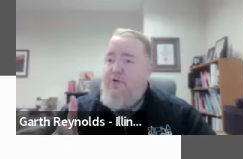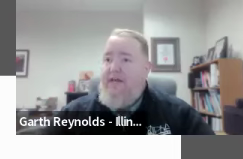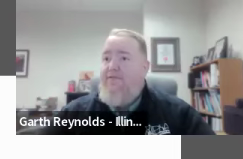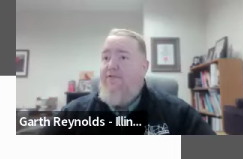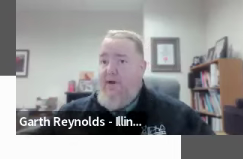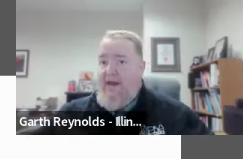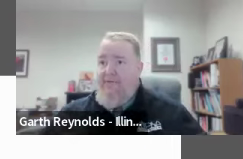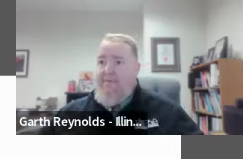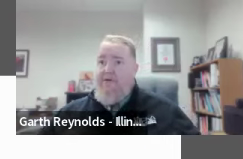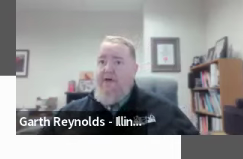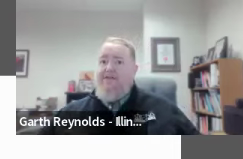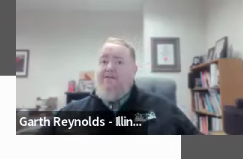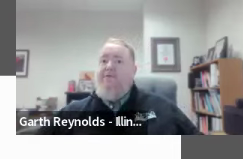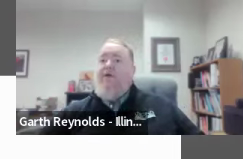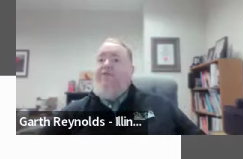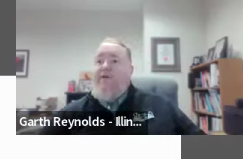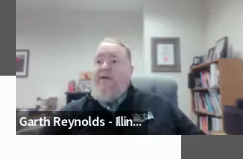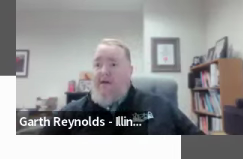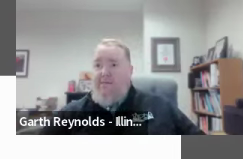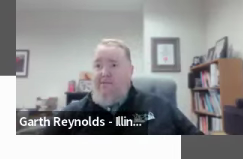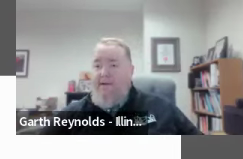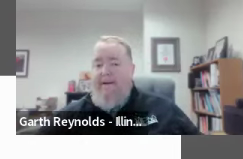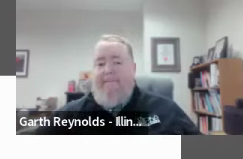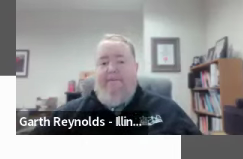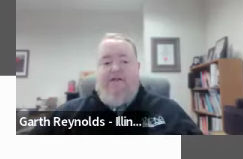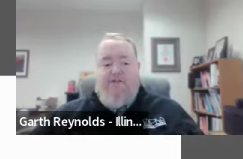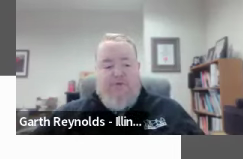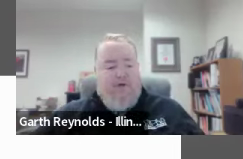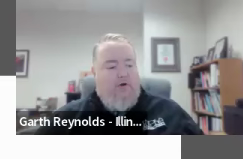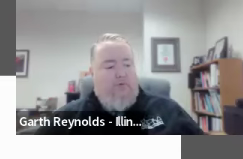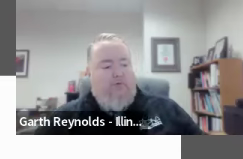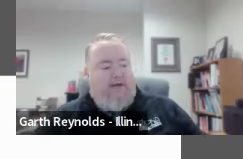the first reading of 3. Every bill has to be read 3 times.